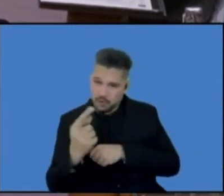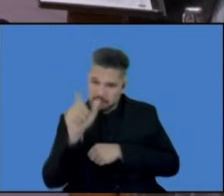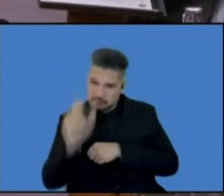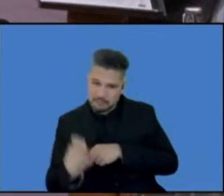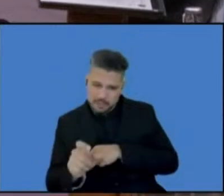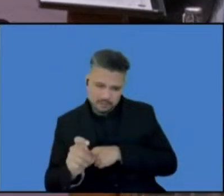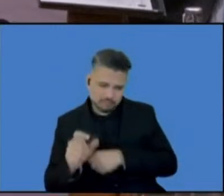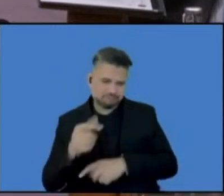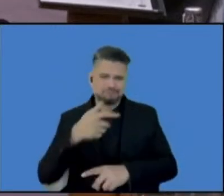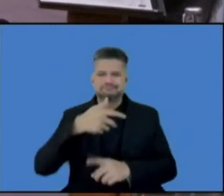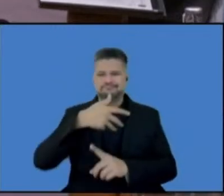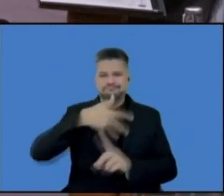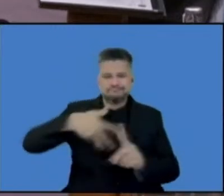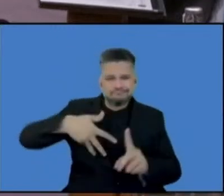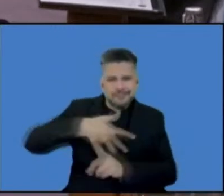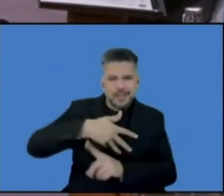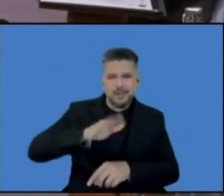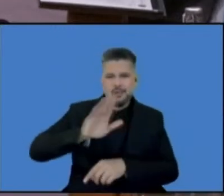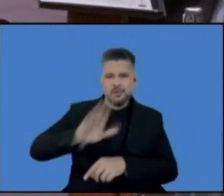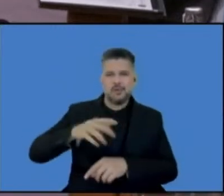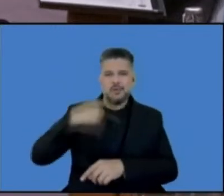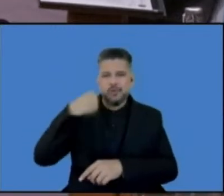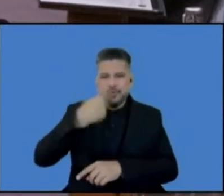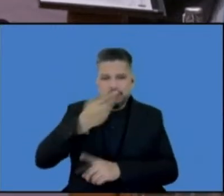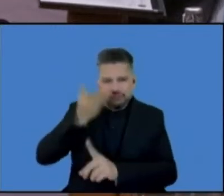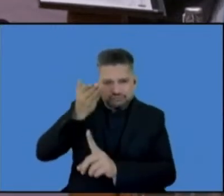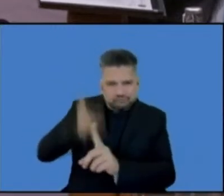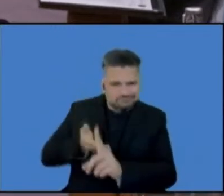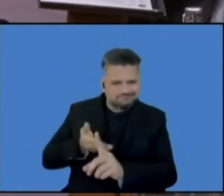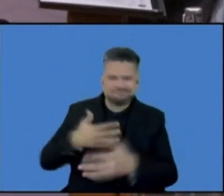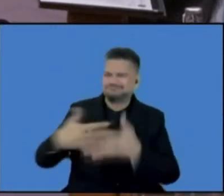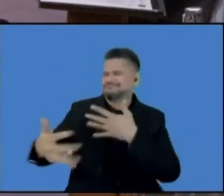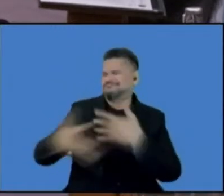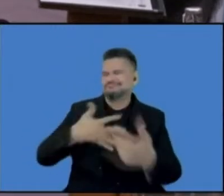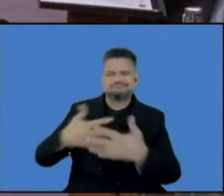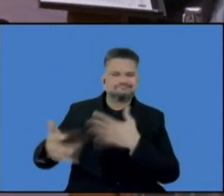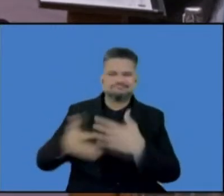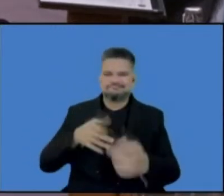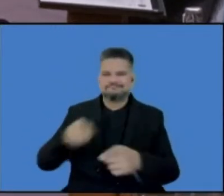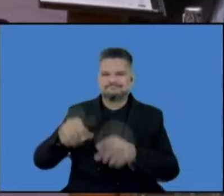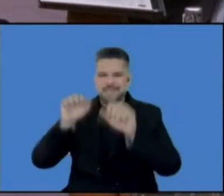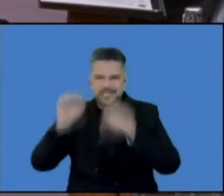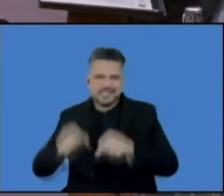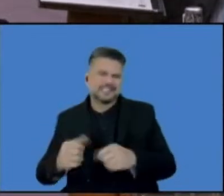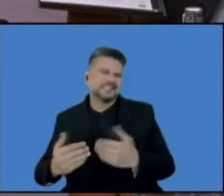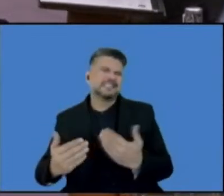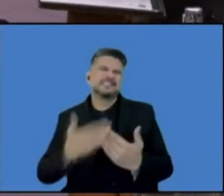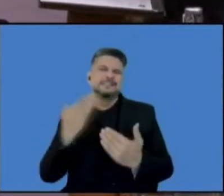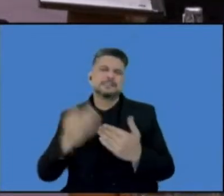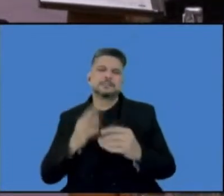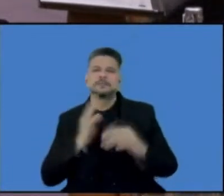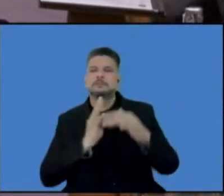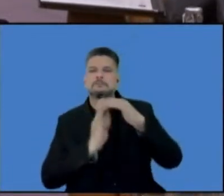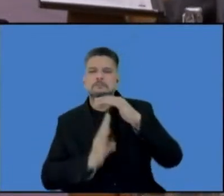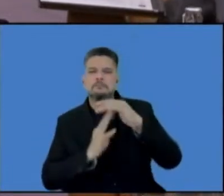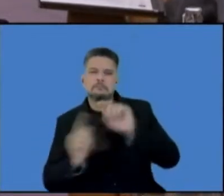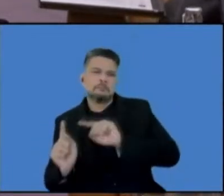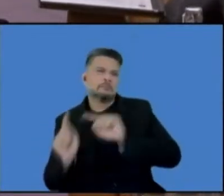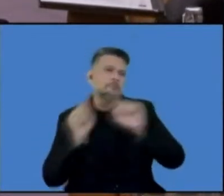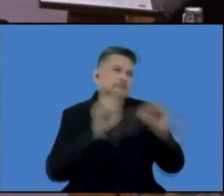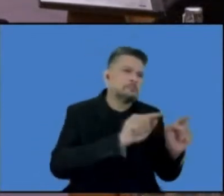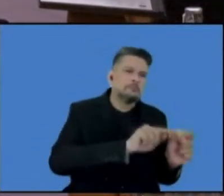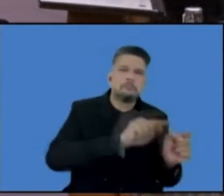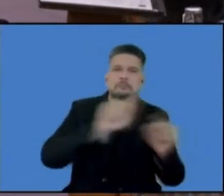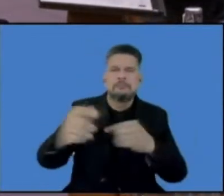background, regardless of the circumstances that put them in that condition, can live fulfilling life. Thank you.